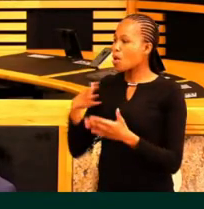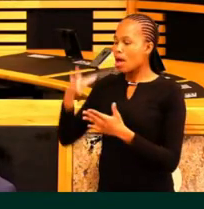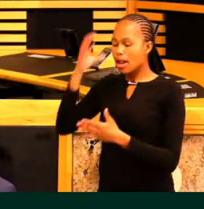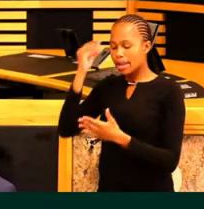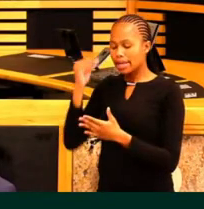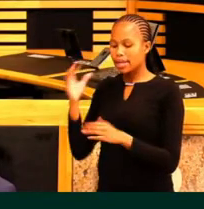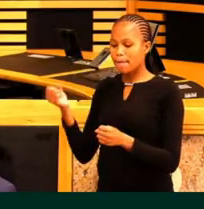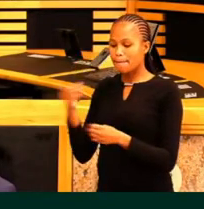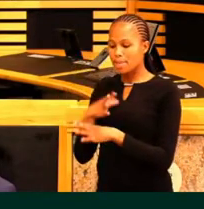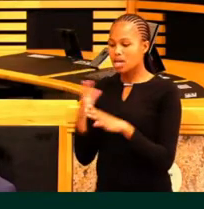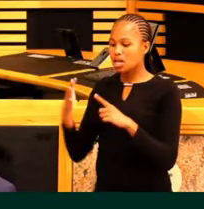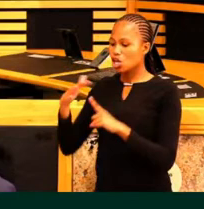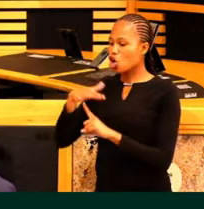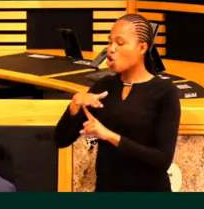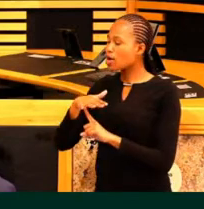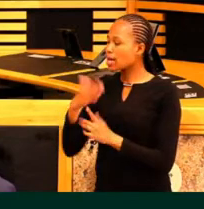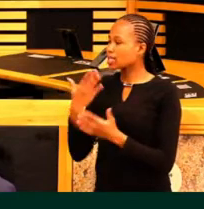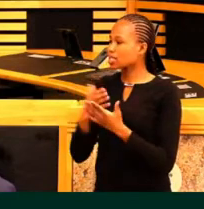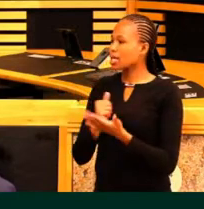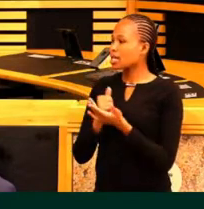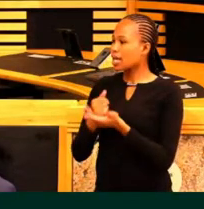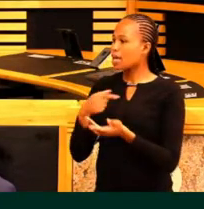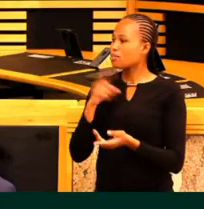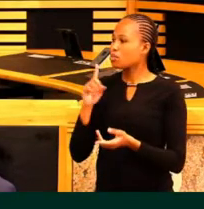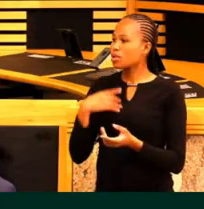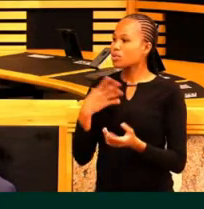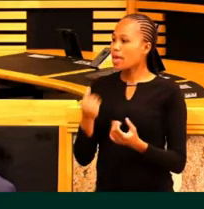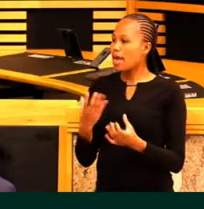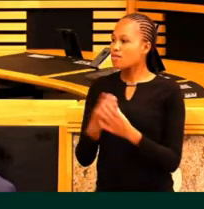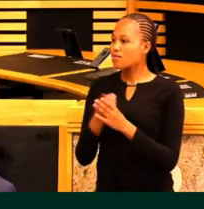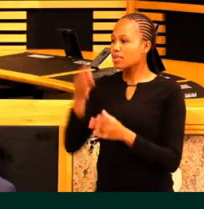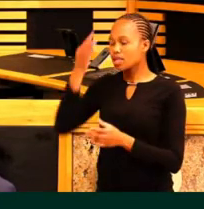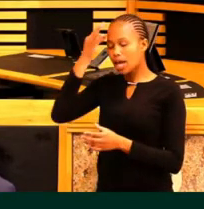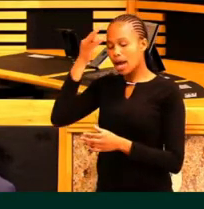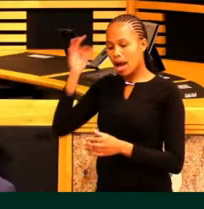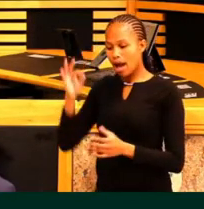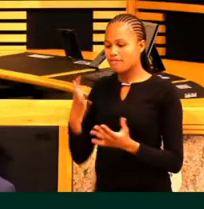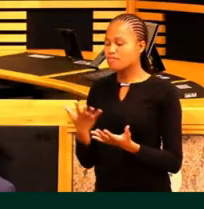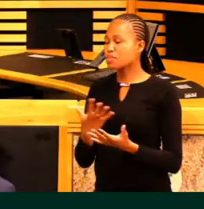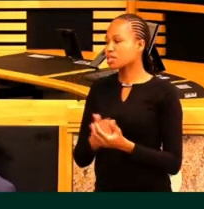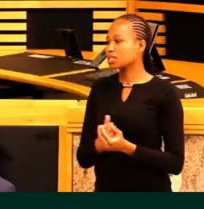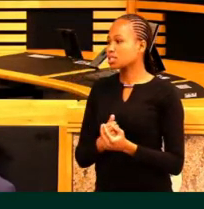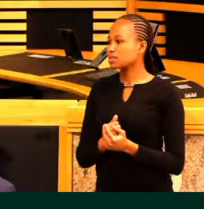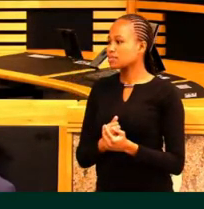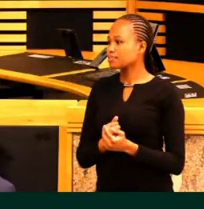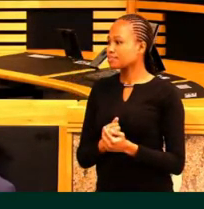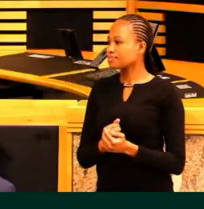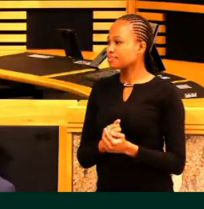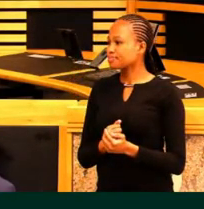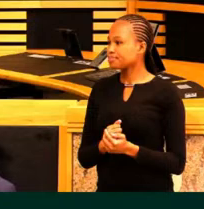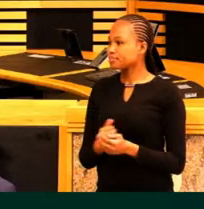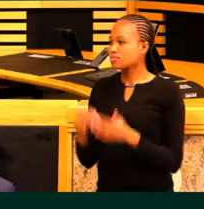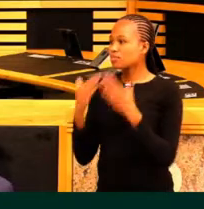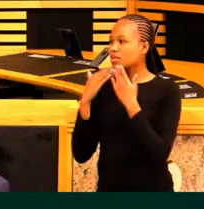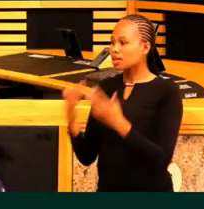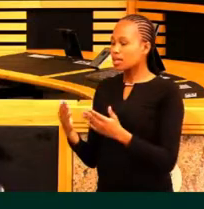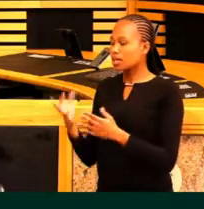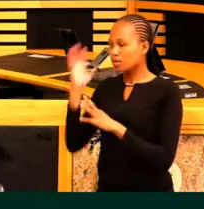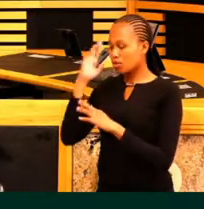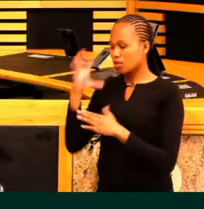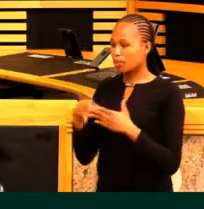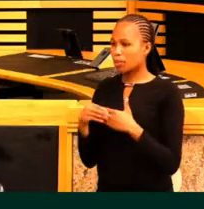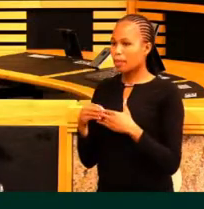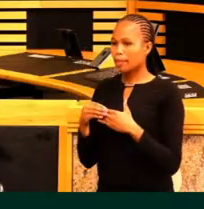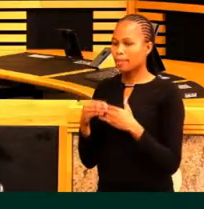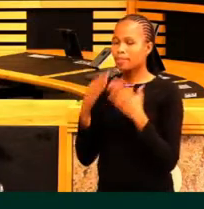us to solve some of the problems that we have and also with the government um thank you another member thank you the time